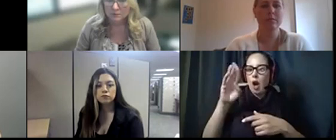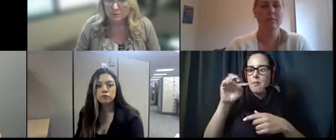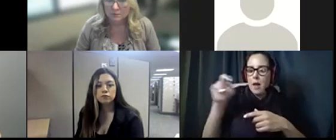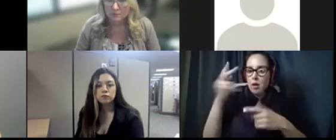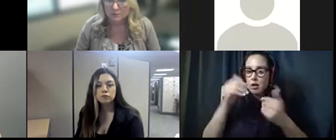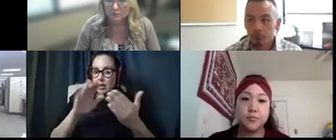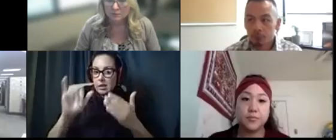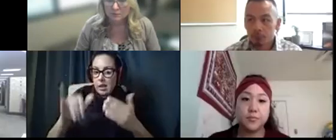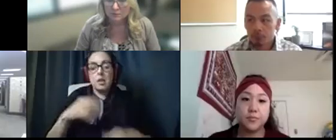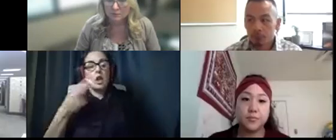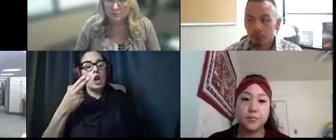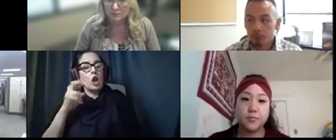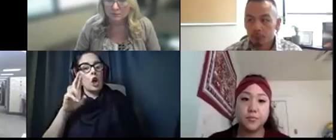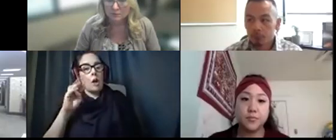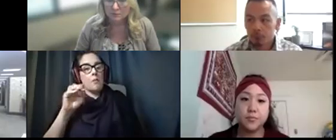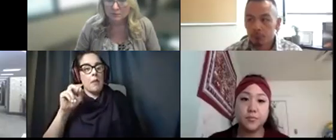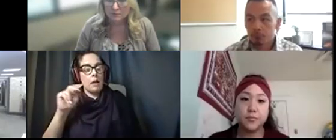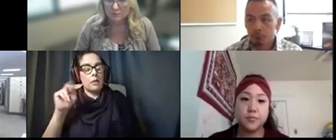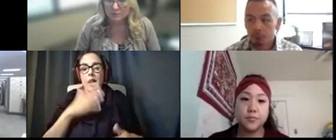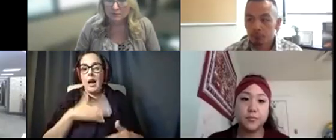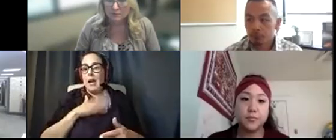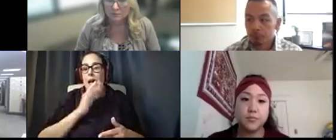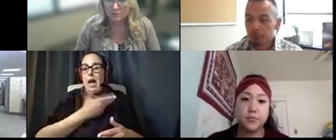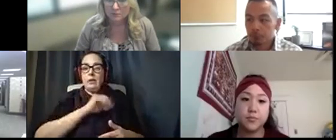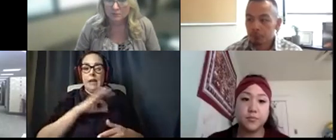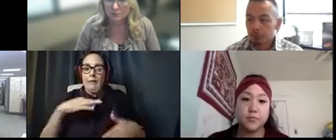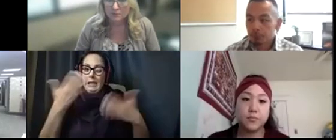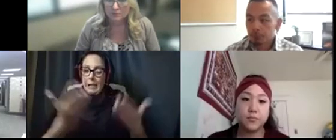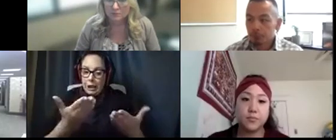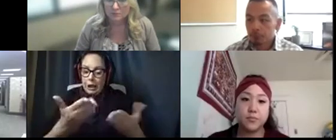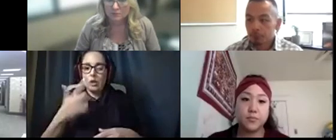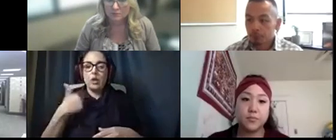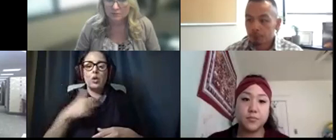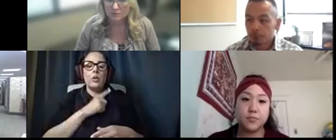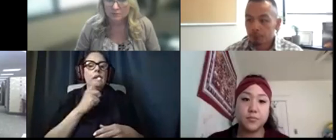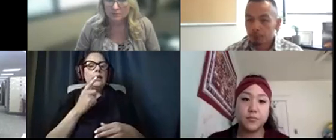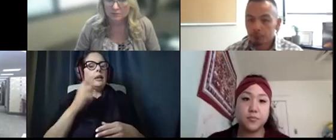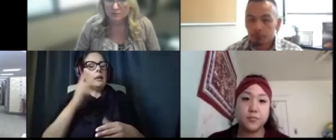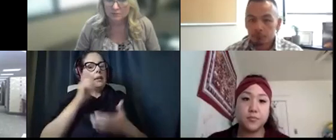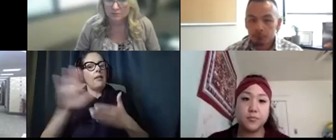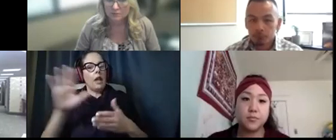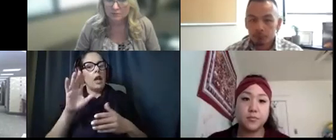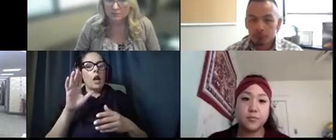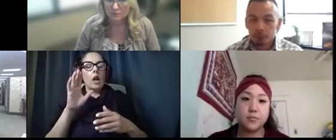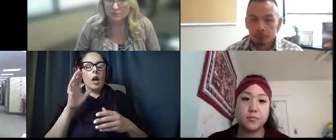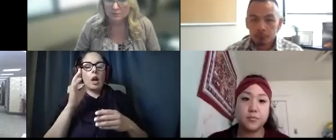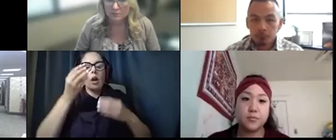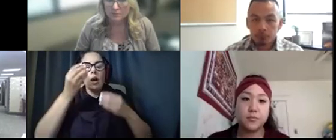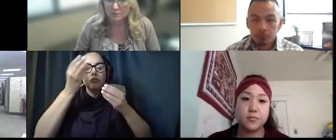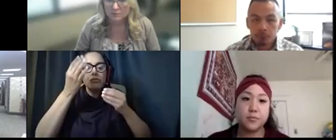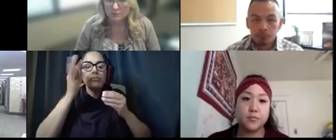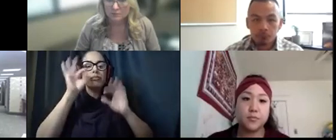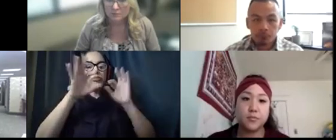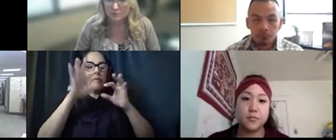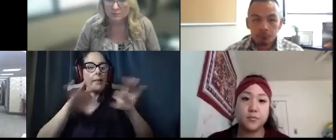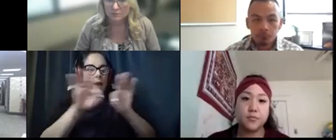Yeah, we're happy that our staff are present. We believe that their input is valued as well.